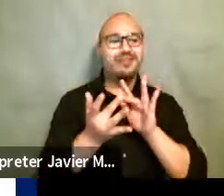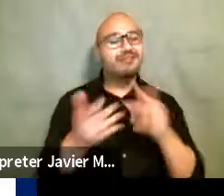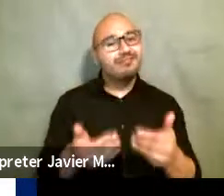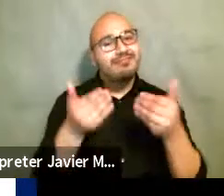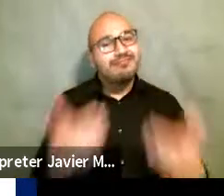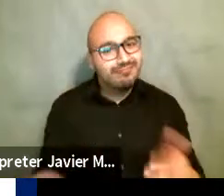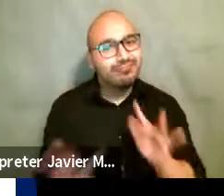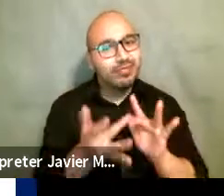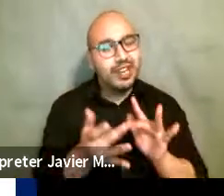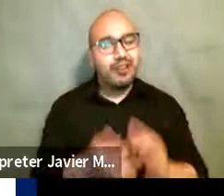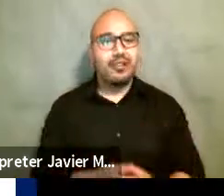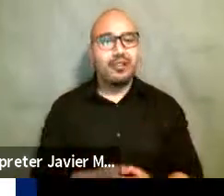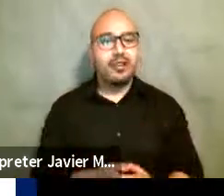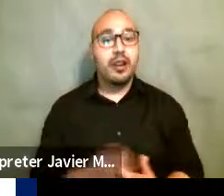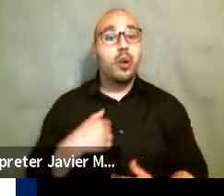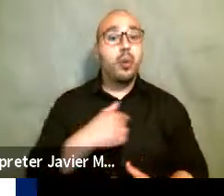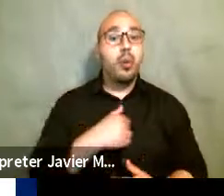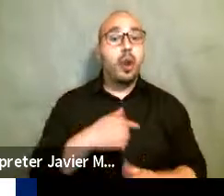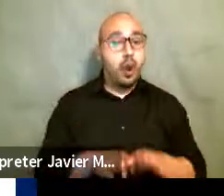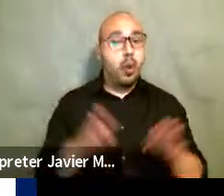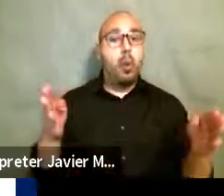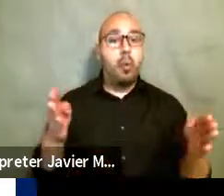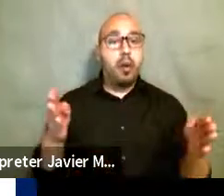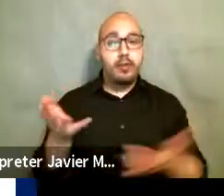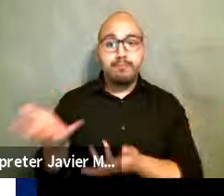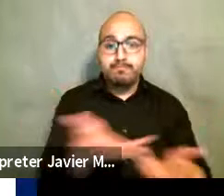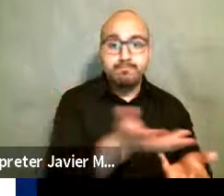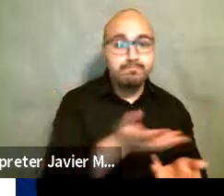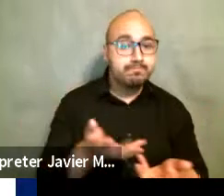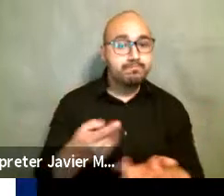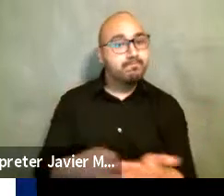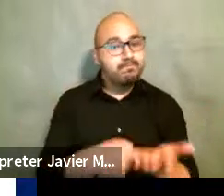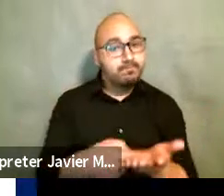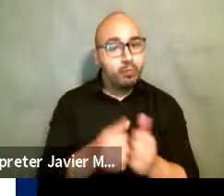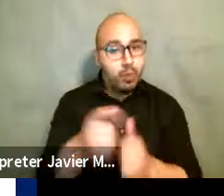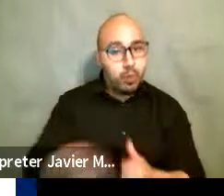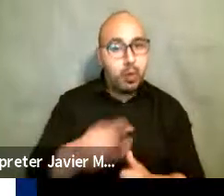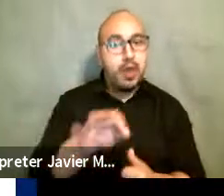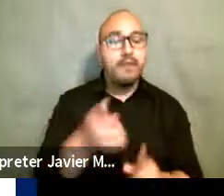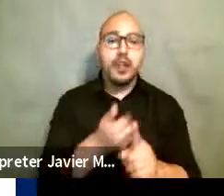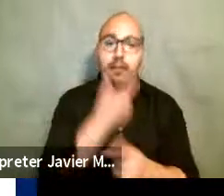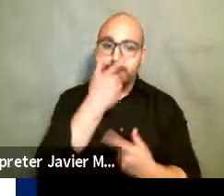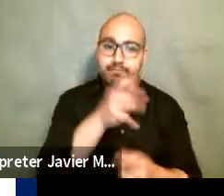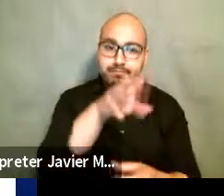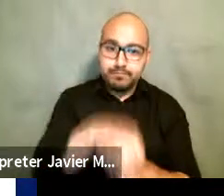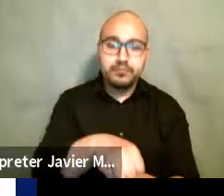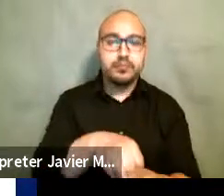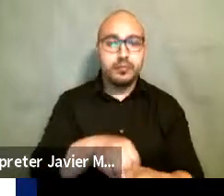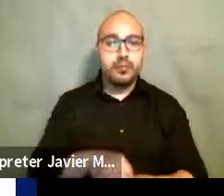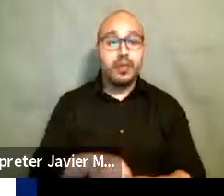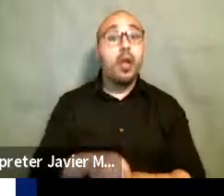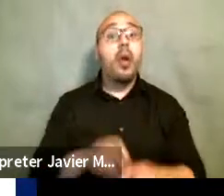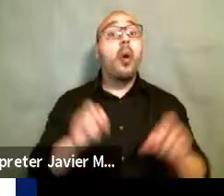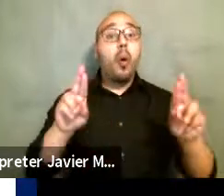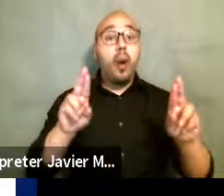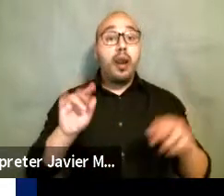reach out. We are open to having that conversation with you, again, if this is something that you're interested in. Or if